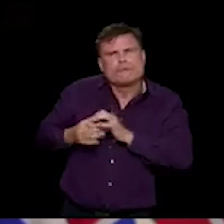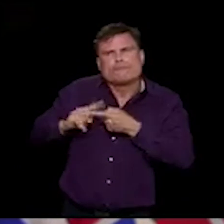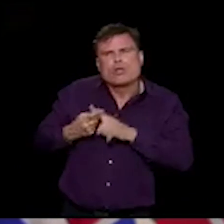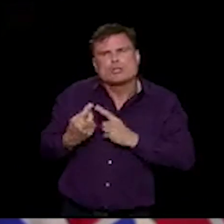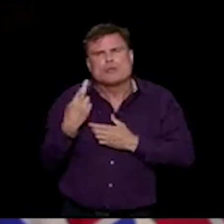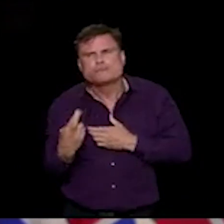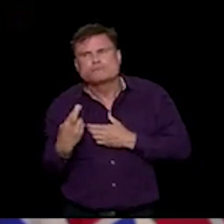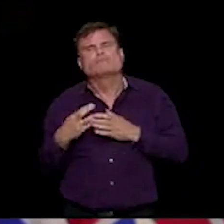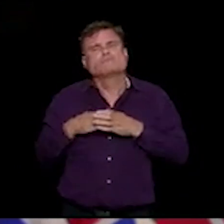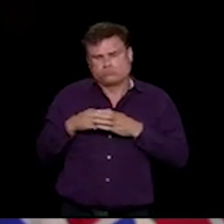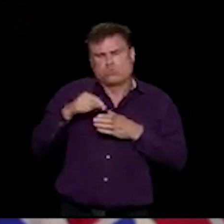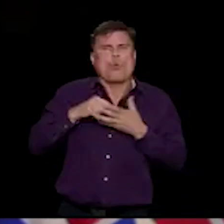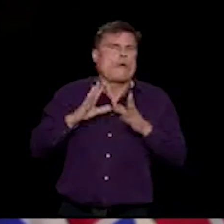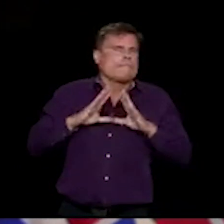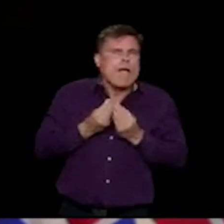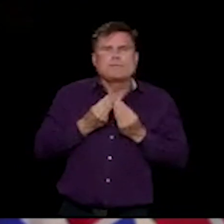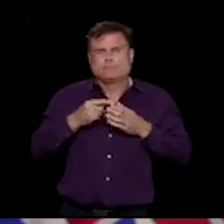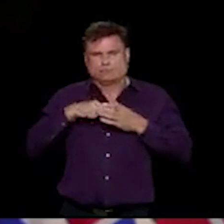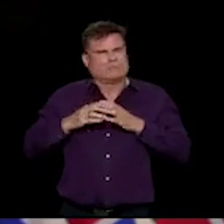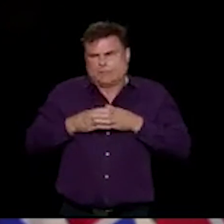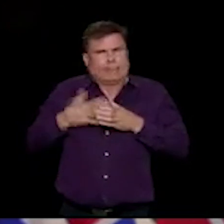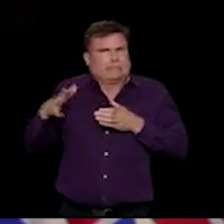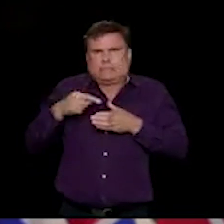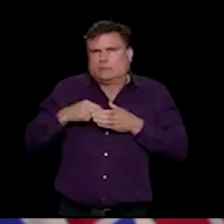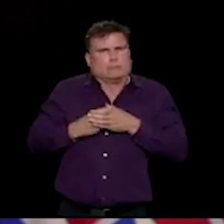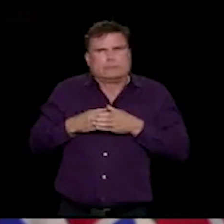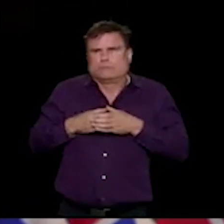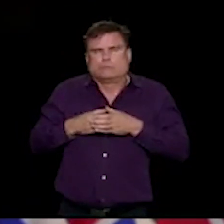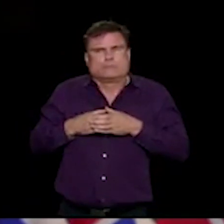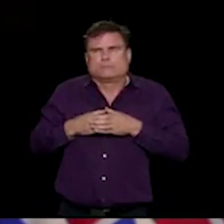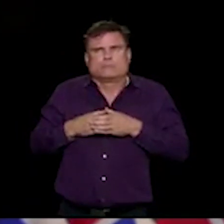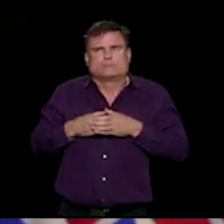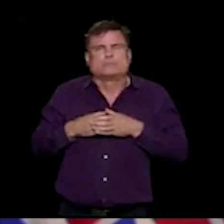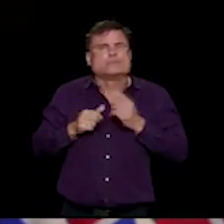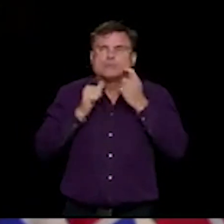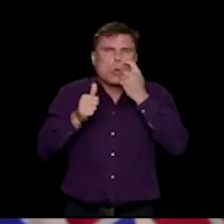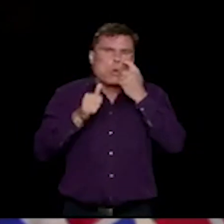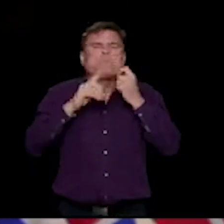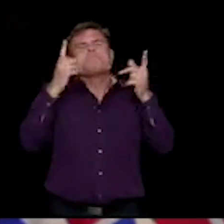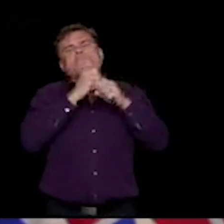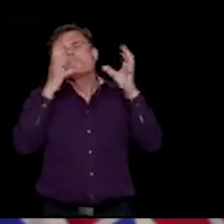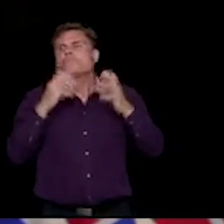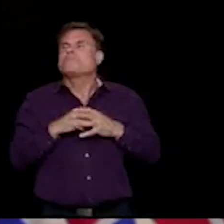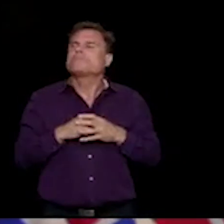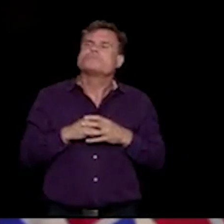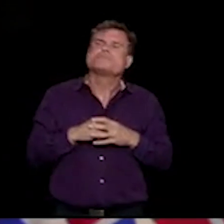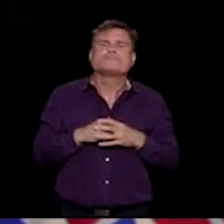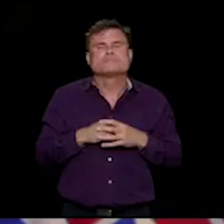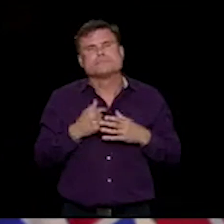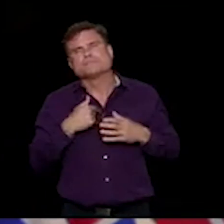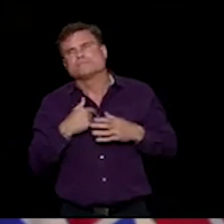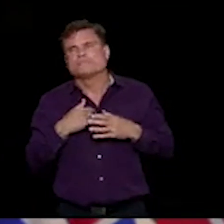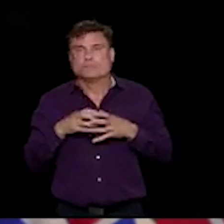aren't certain after-school activities that are with another group of people. So those are things that we will work out,